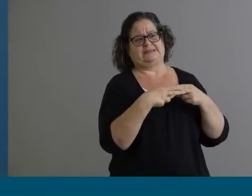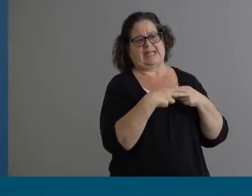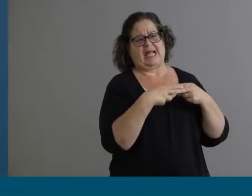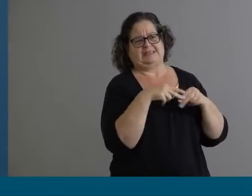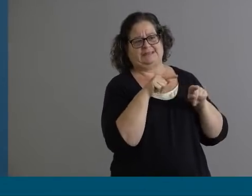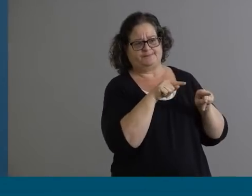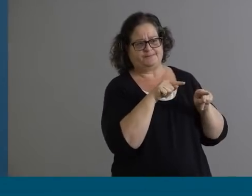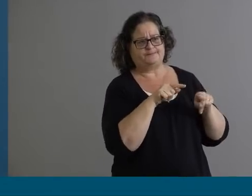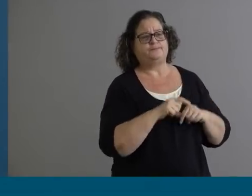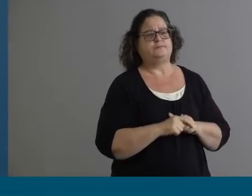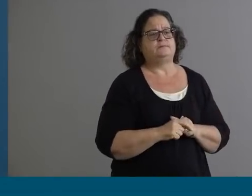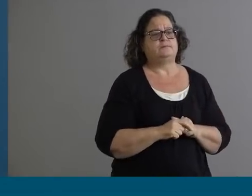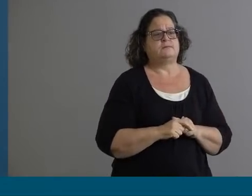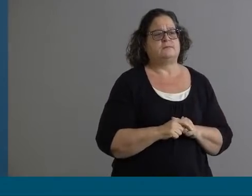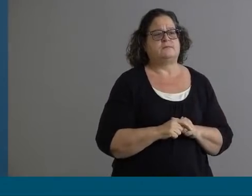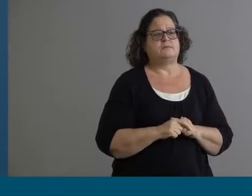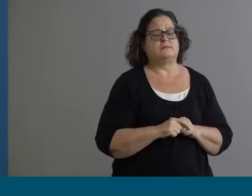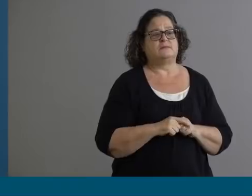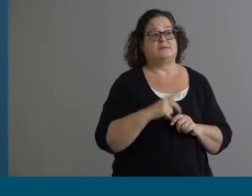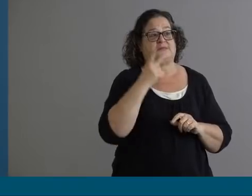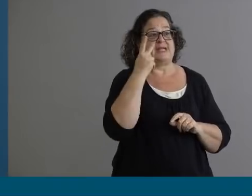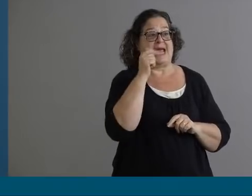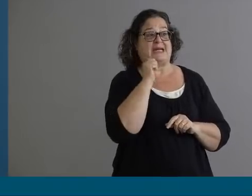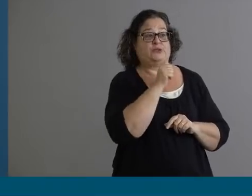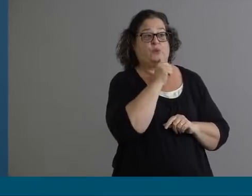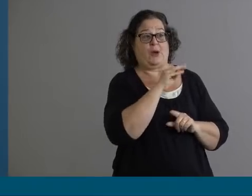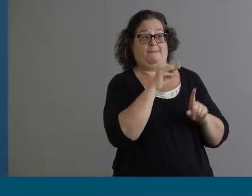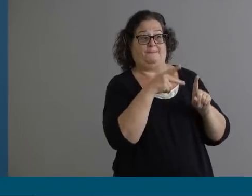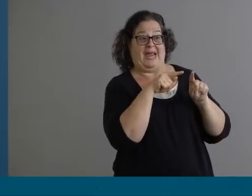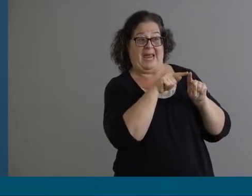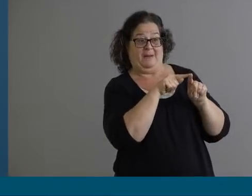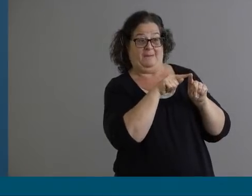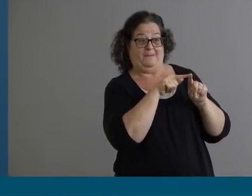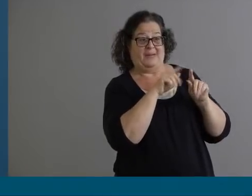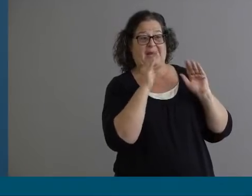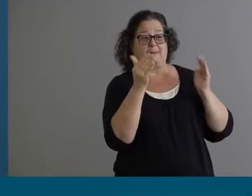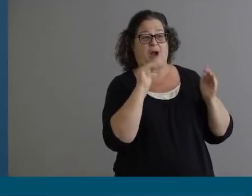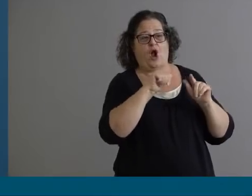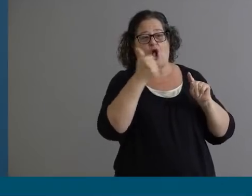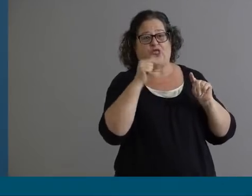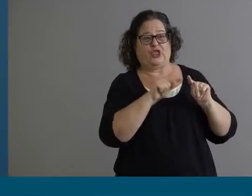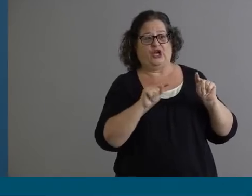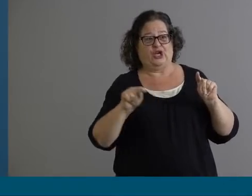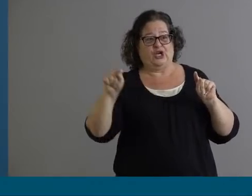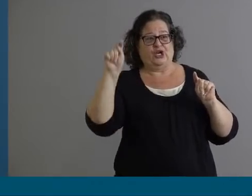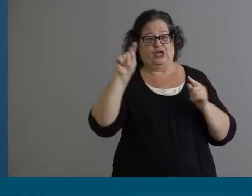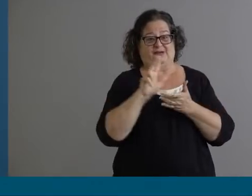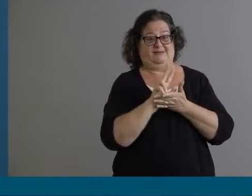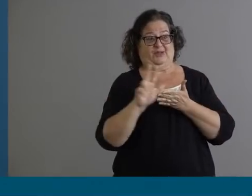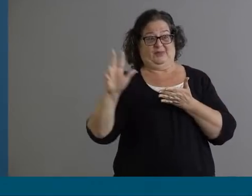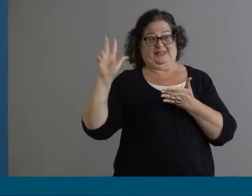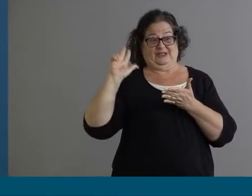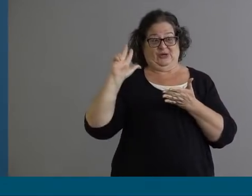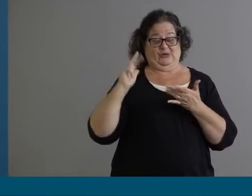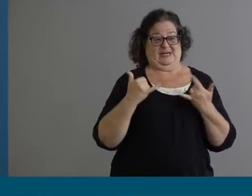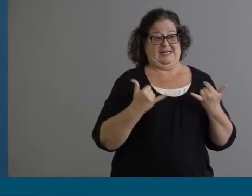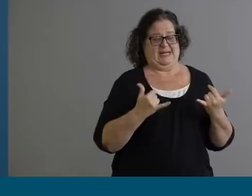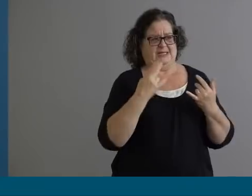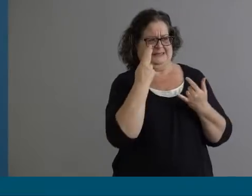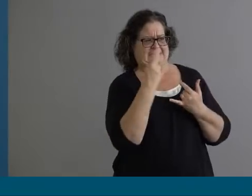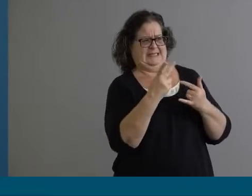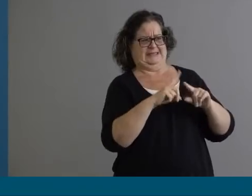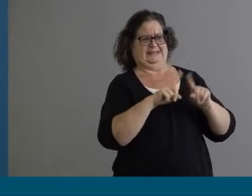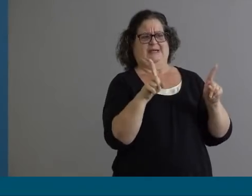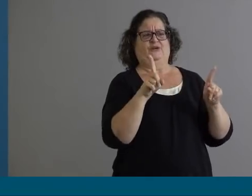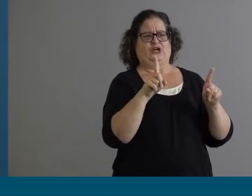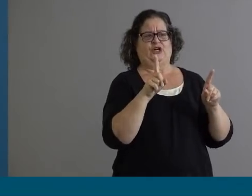looks a lot different than it did 3 weeks ago. So we are seeing some better results. We need to